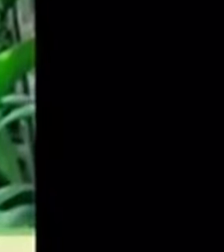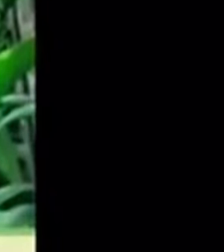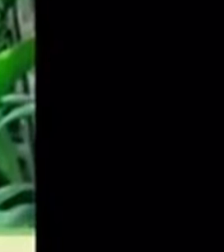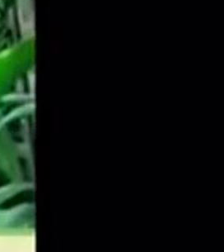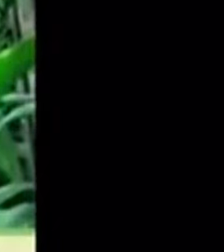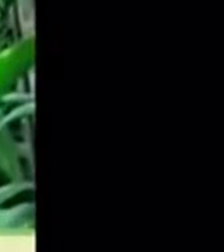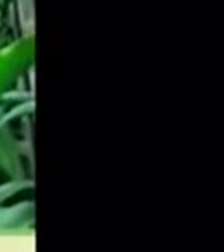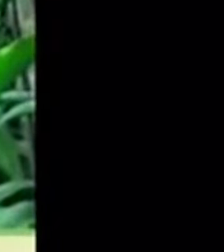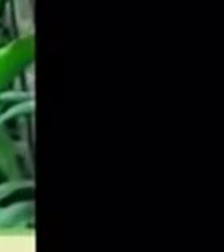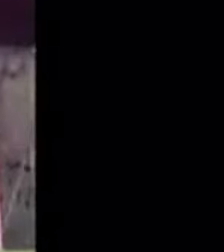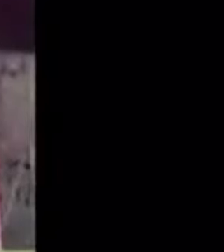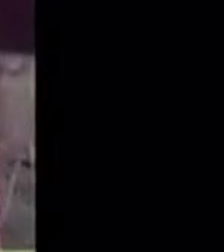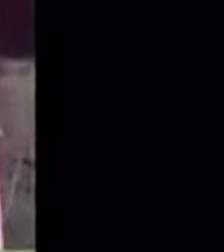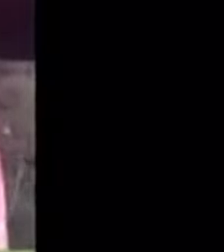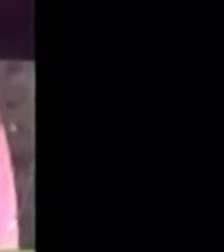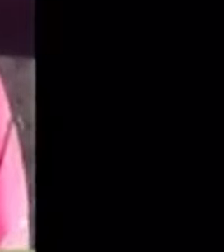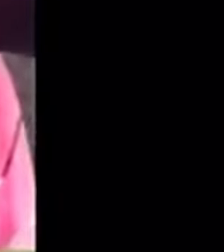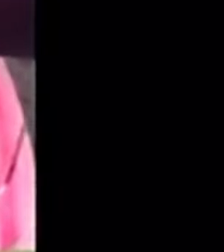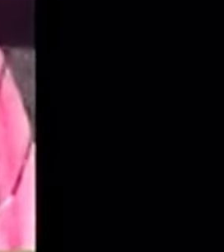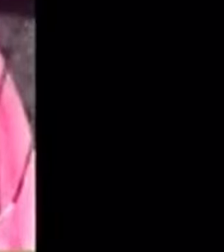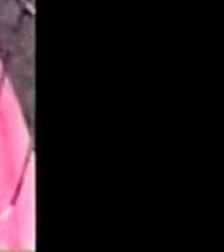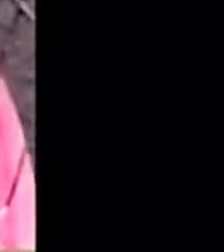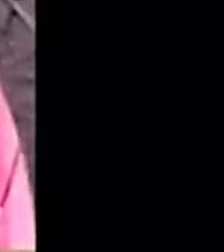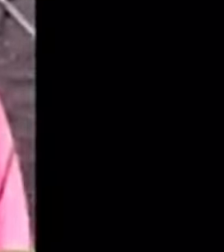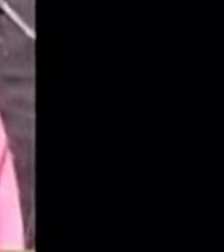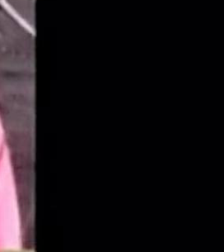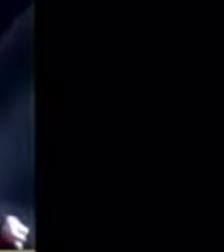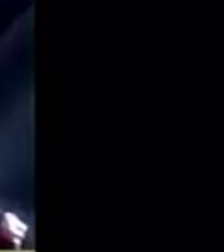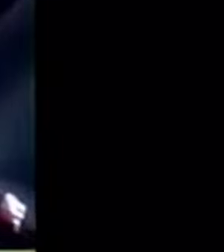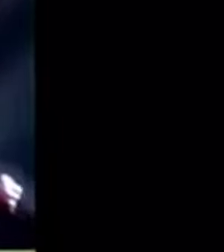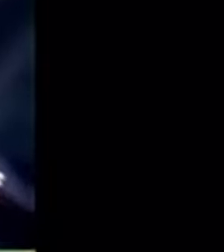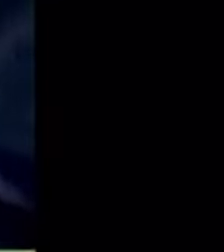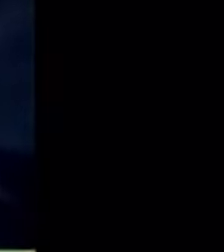or contaminated water, eating foods with contaminated, dirty hands, or using utensils washed with